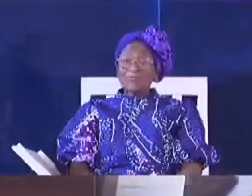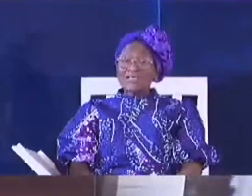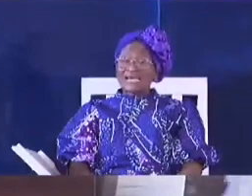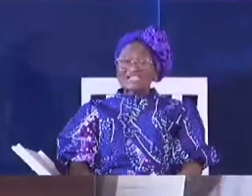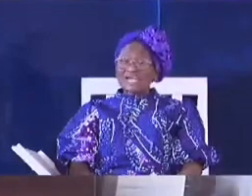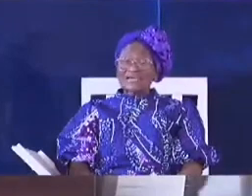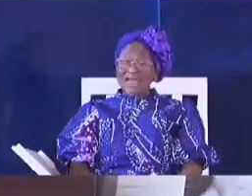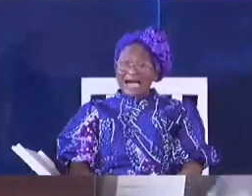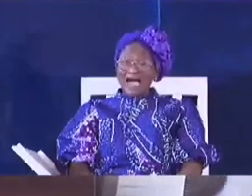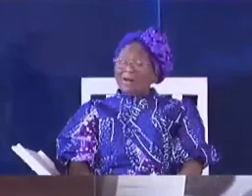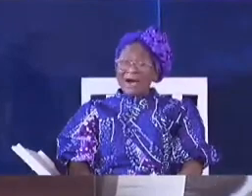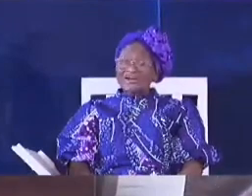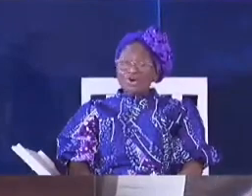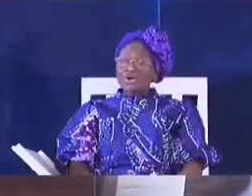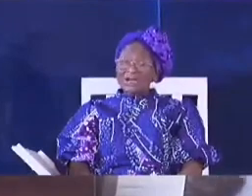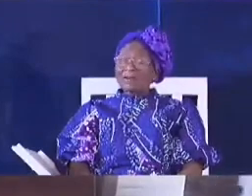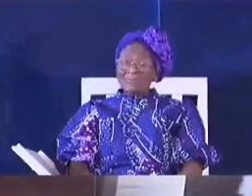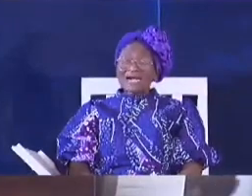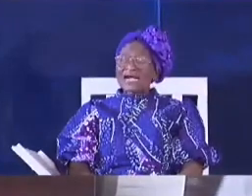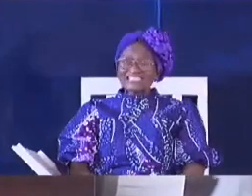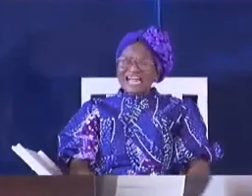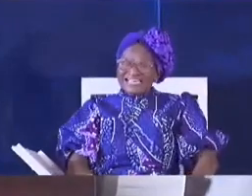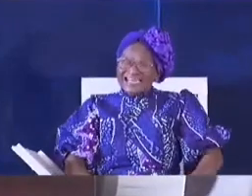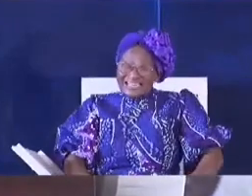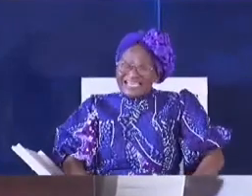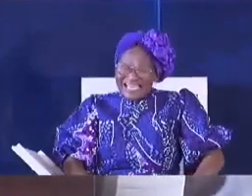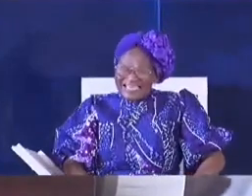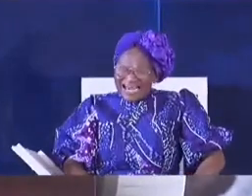part, I decree, part.